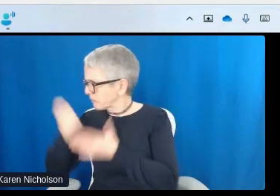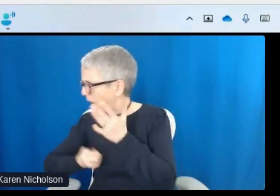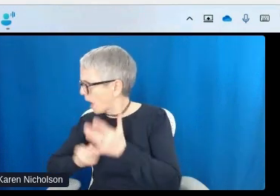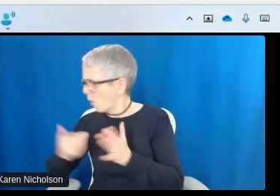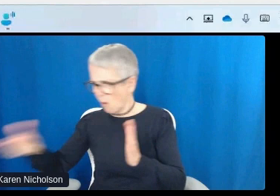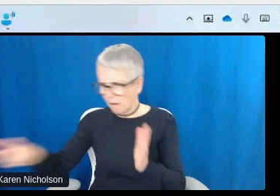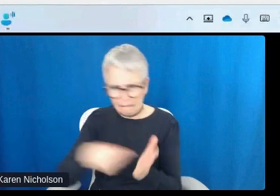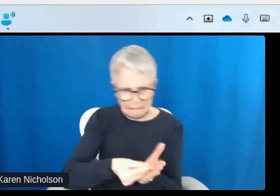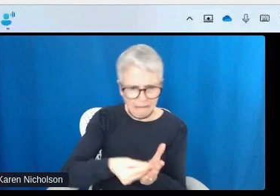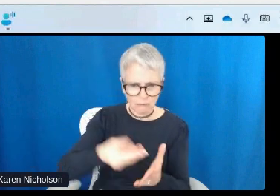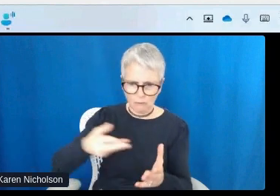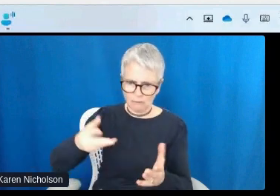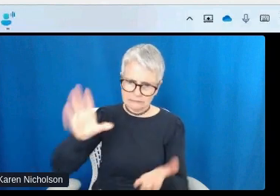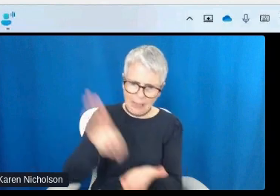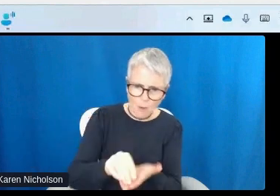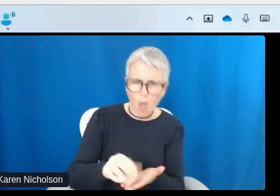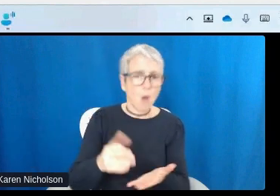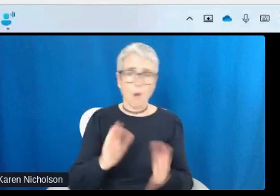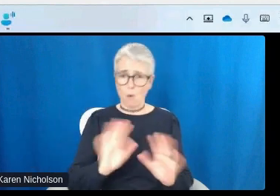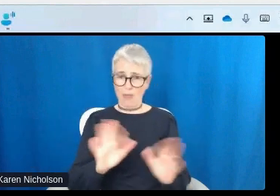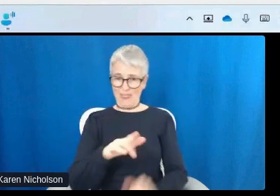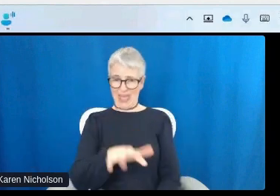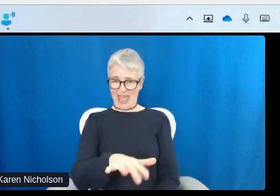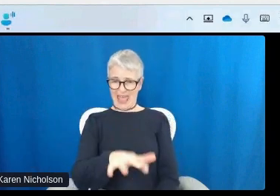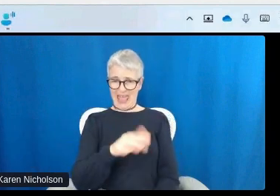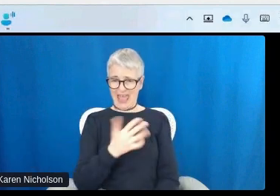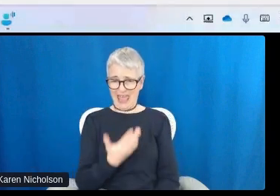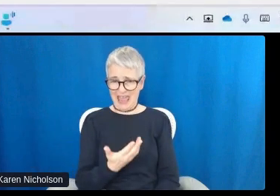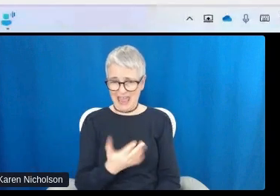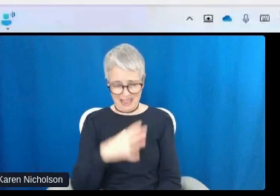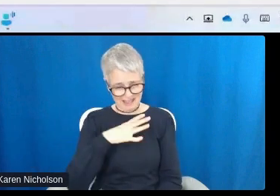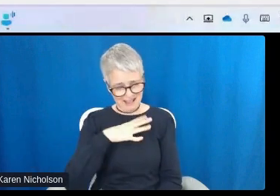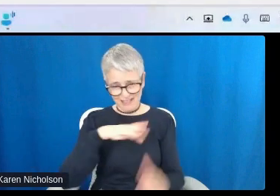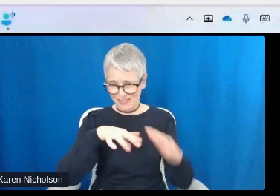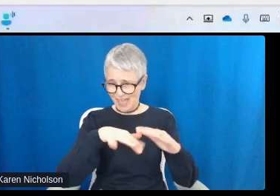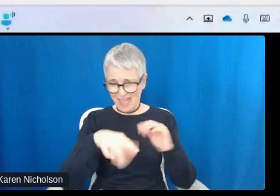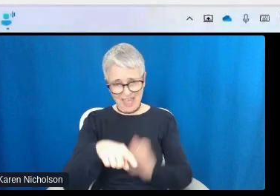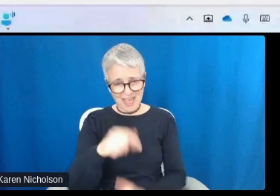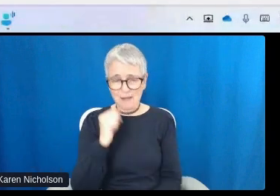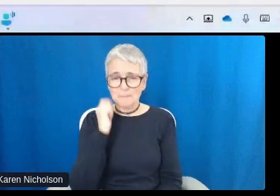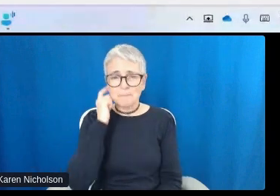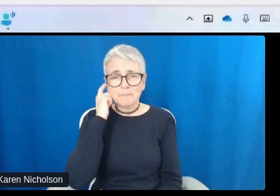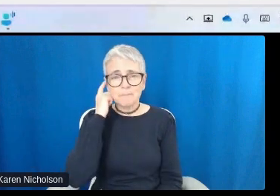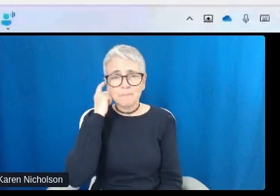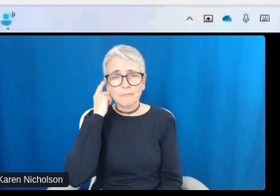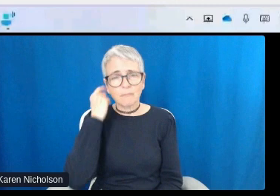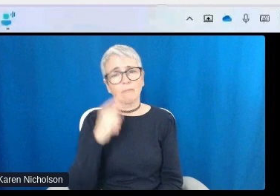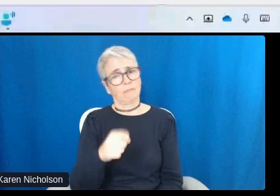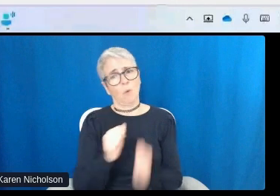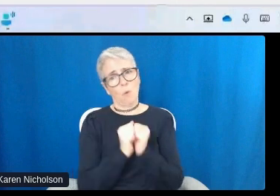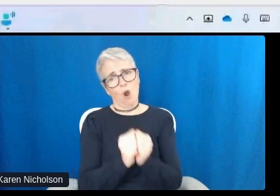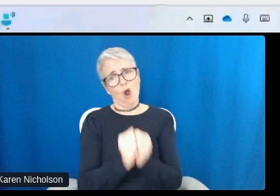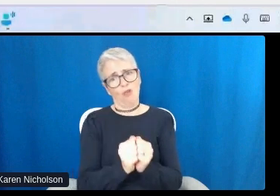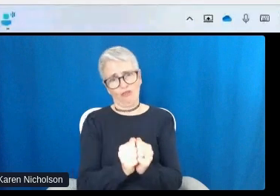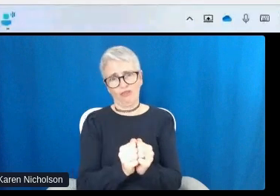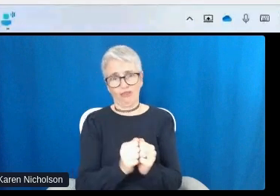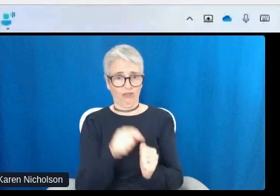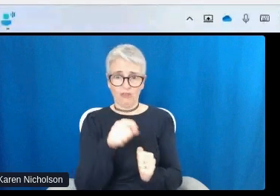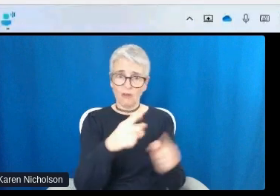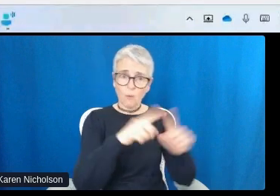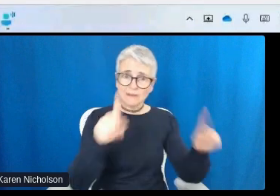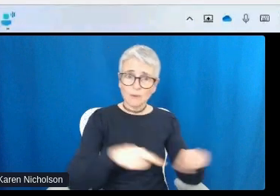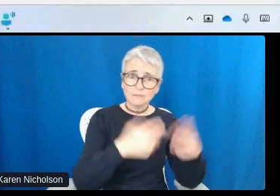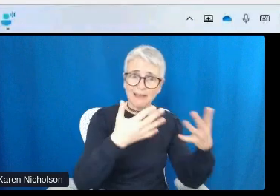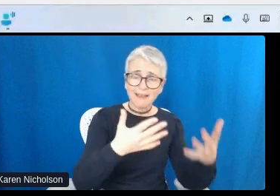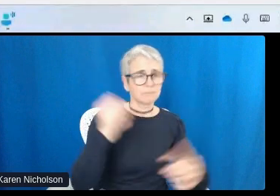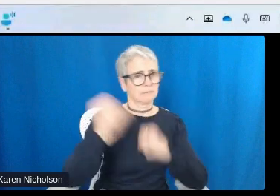you need them. And to me, it's a really compelling reason to upgrade to Windows 11. We have great